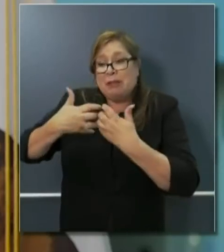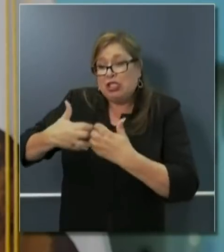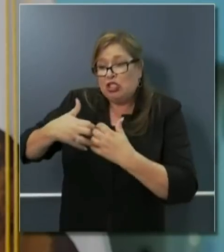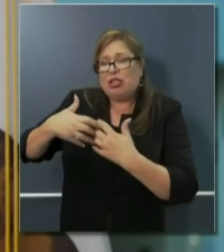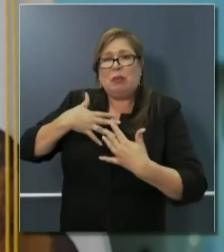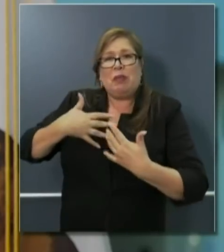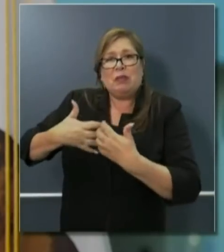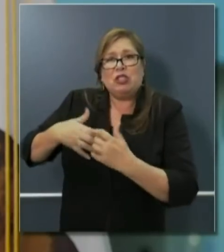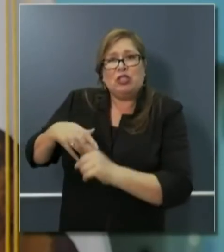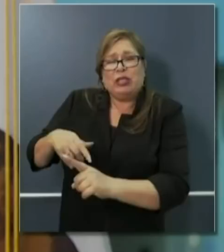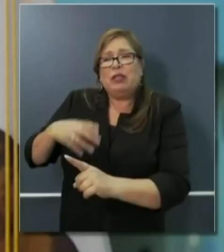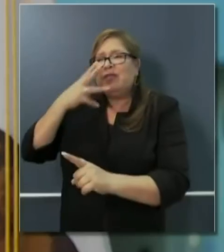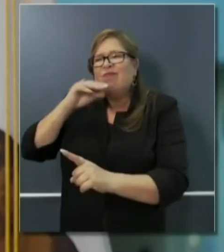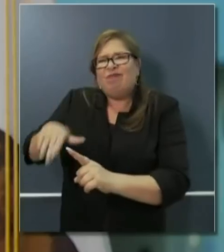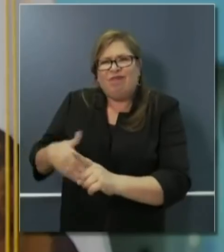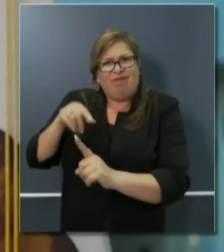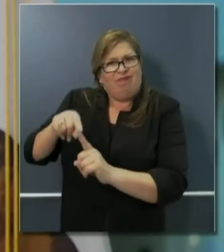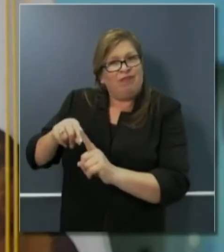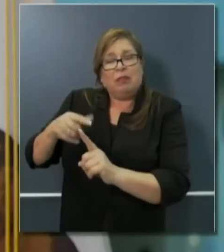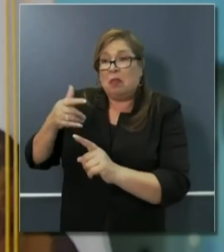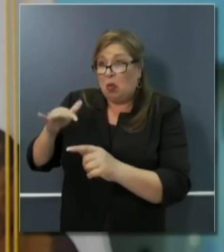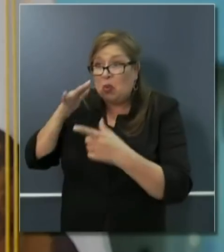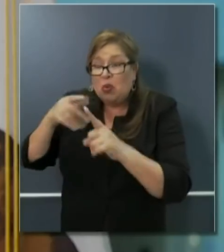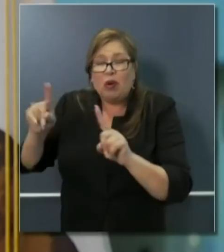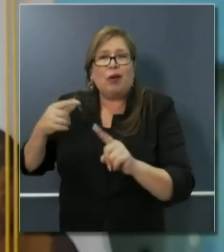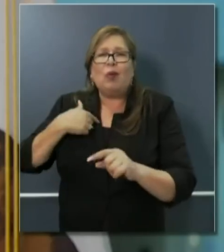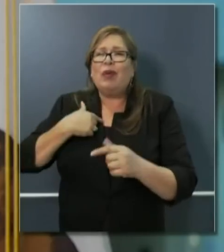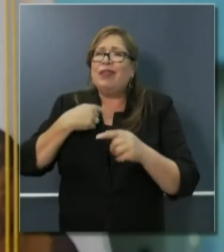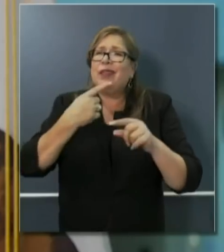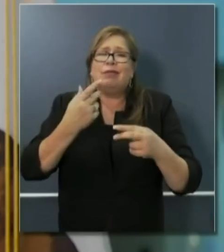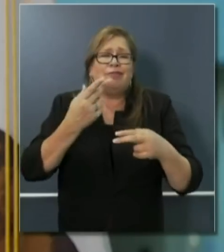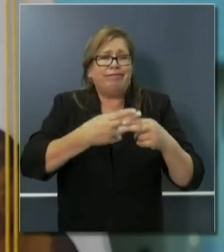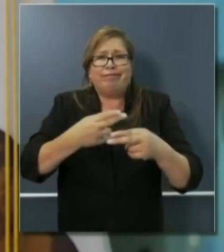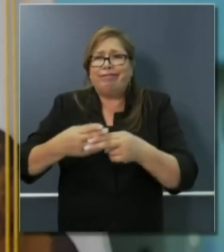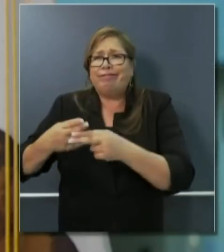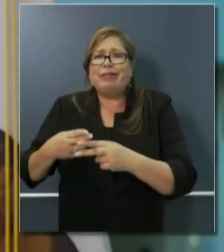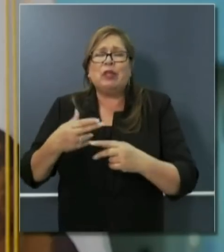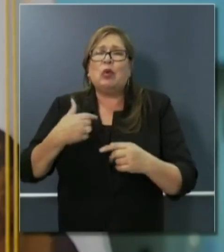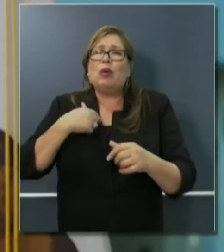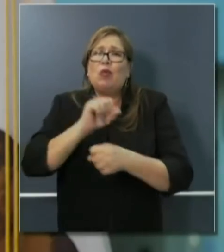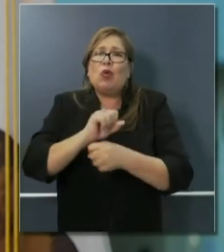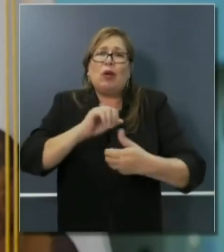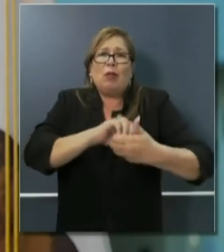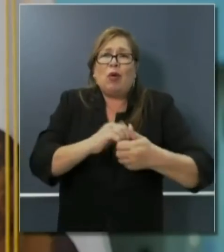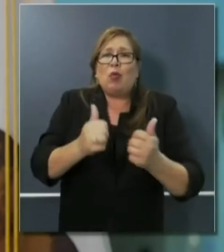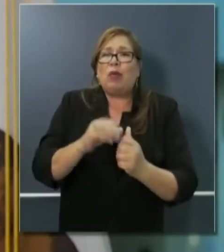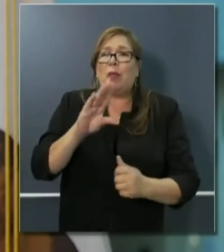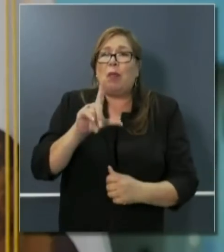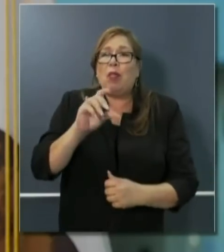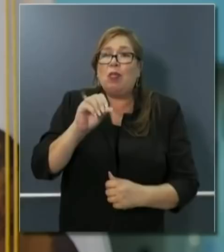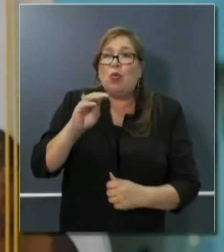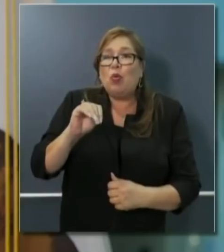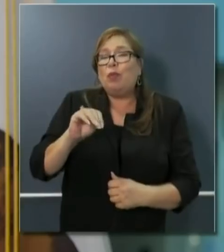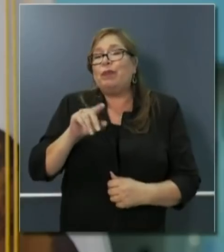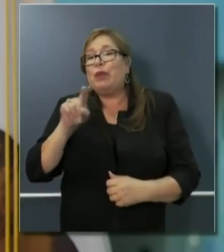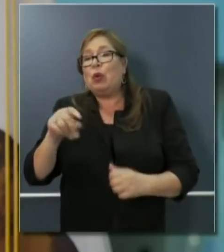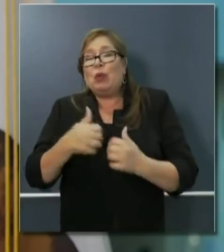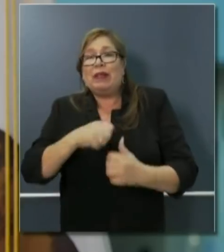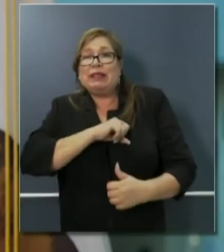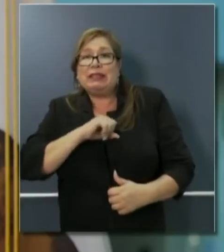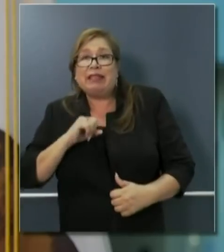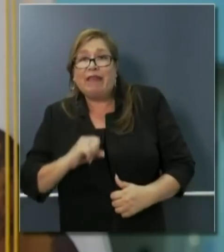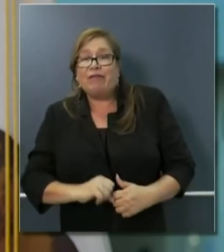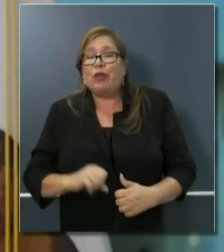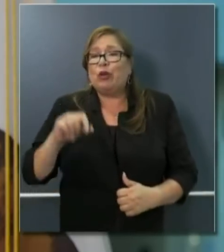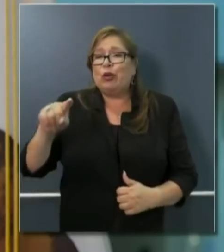We mentioned when we were down at Bloom Energy just a few days ago in partnership with Stanford University, looking at the utilization capacity